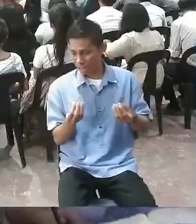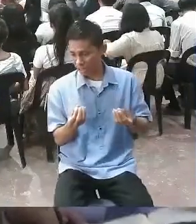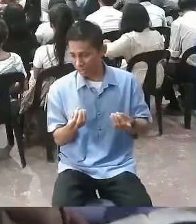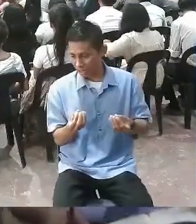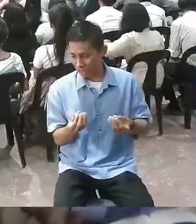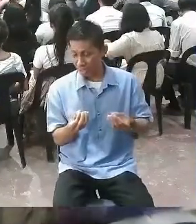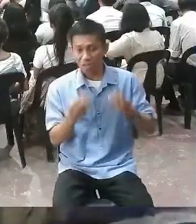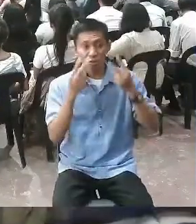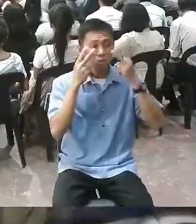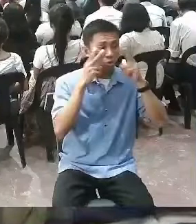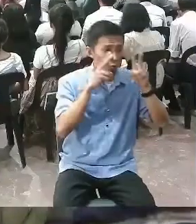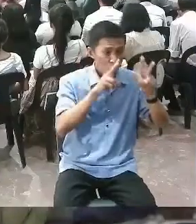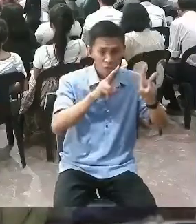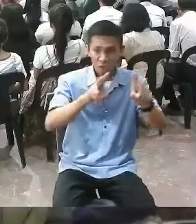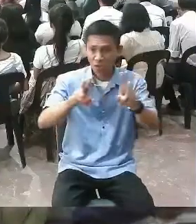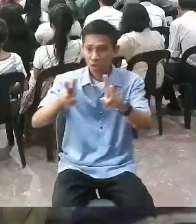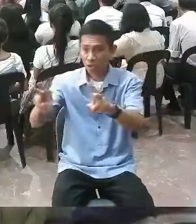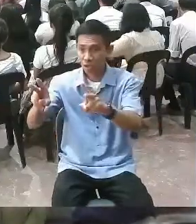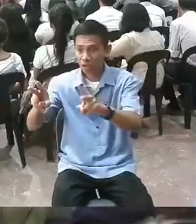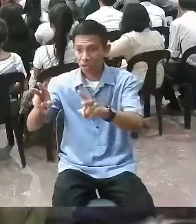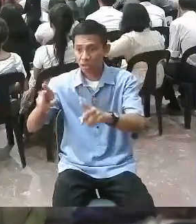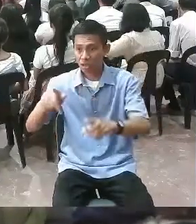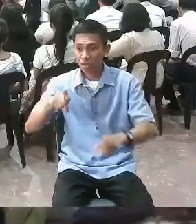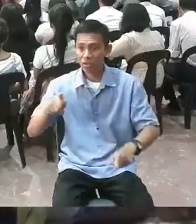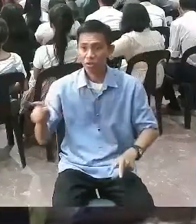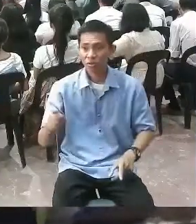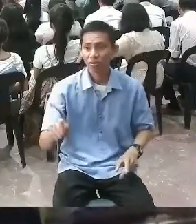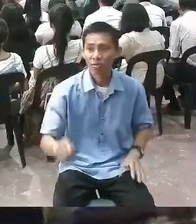if you want to see the Apostle Paul's struggle,